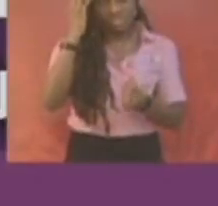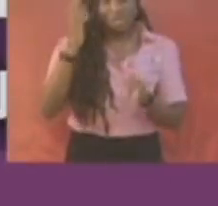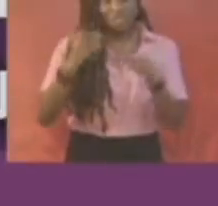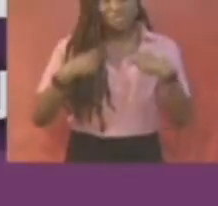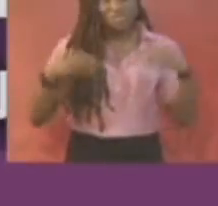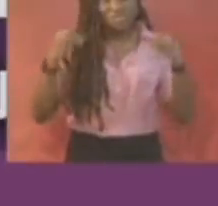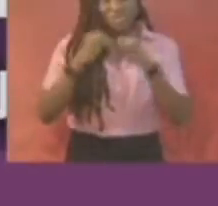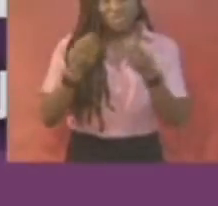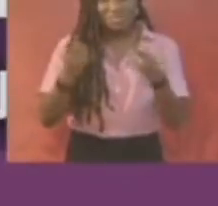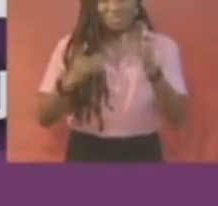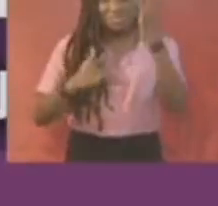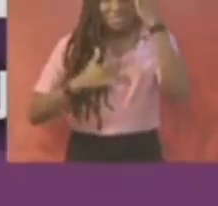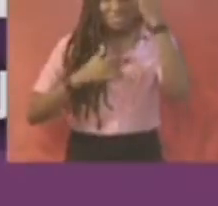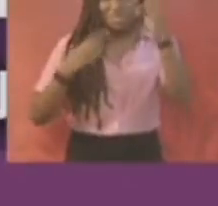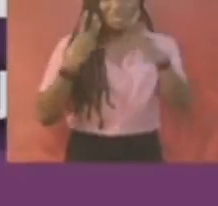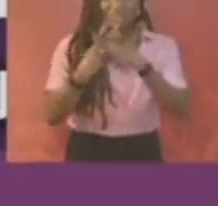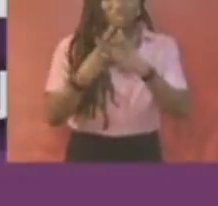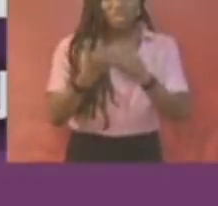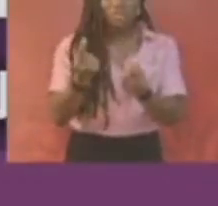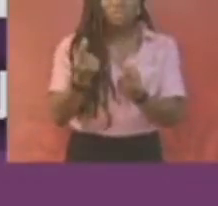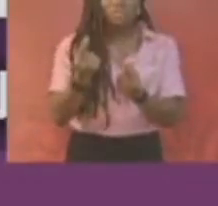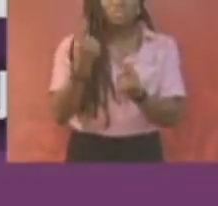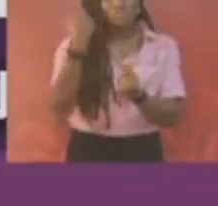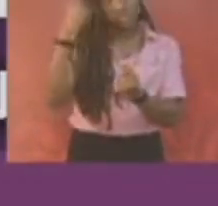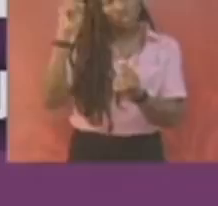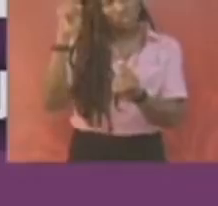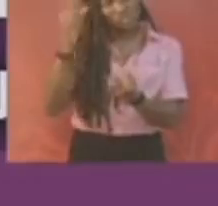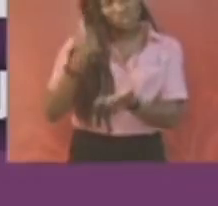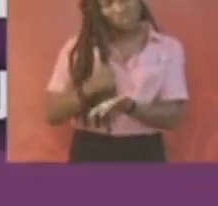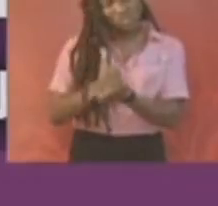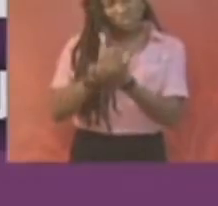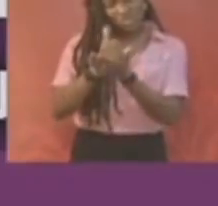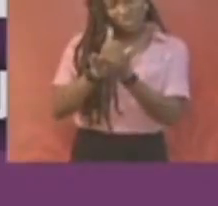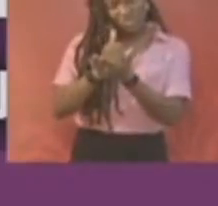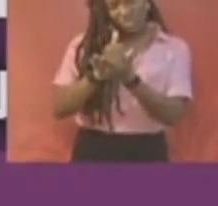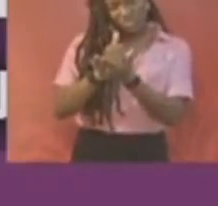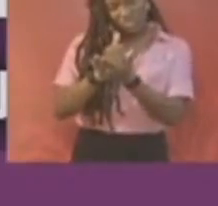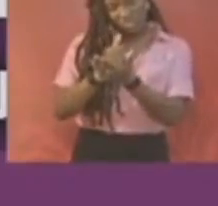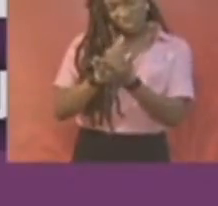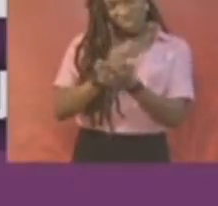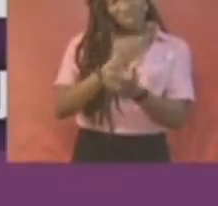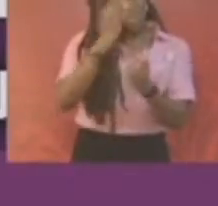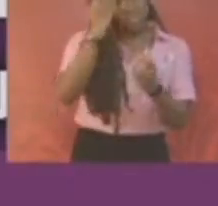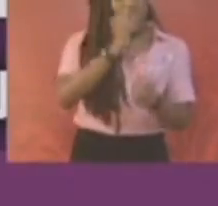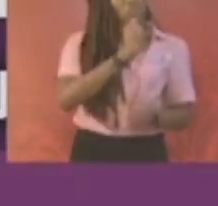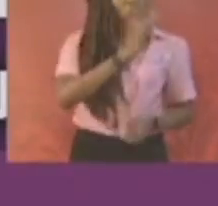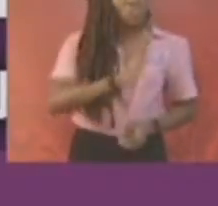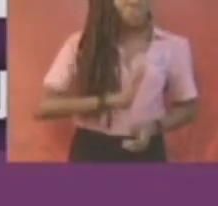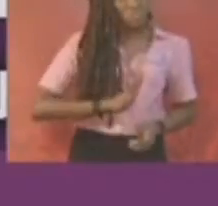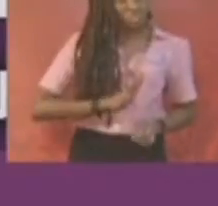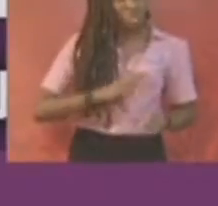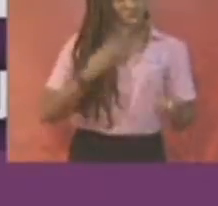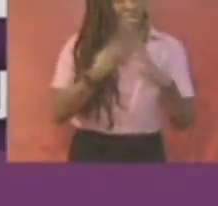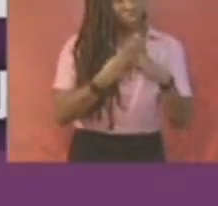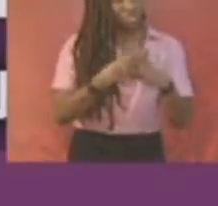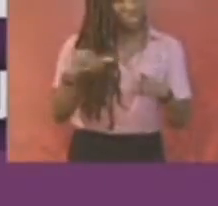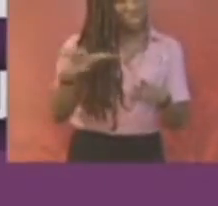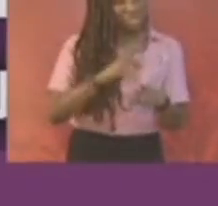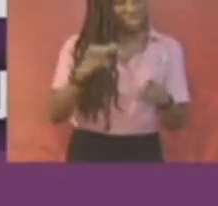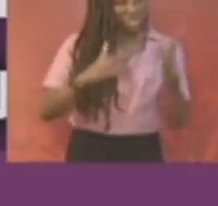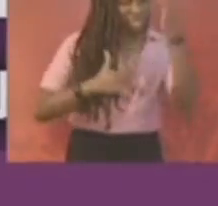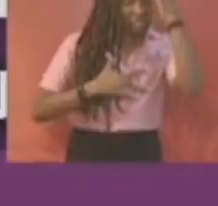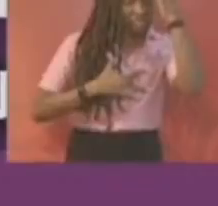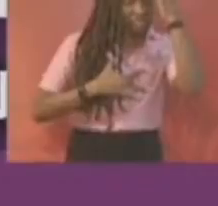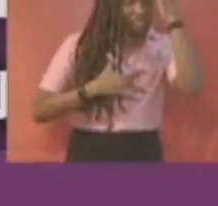place to mitigate the spread in the female prison, considering that the female prison population doesn't have the